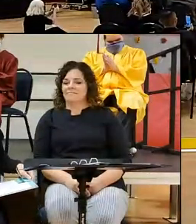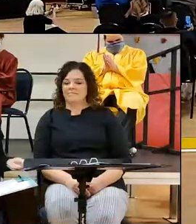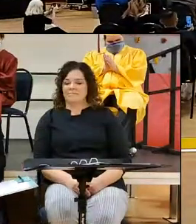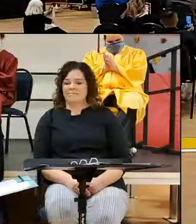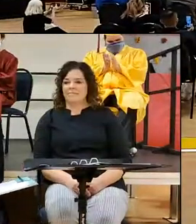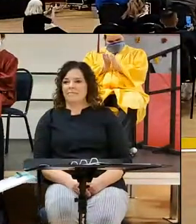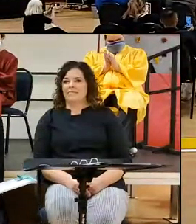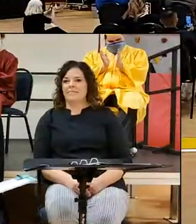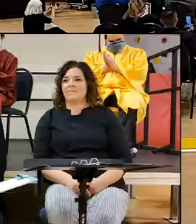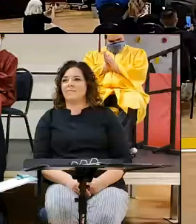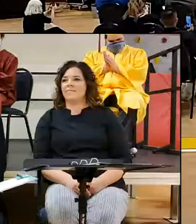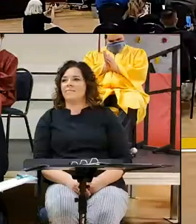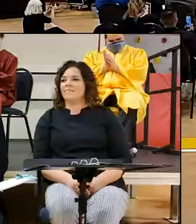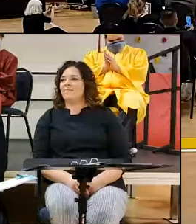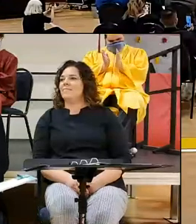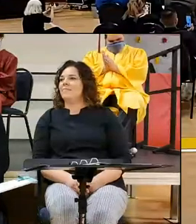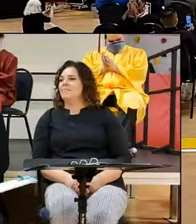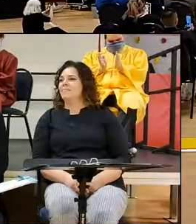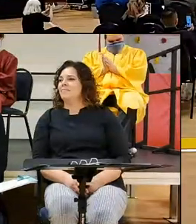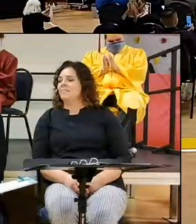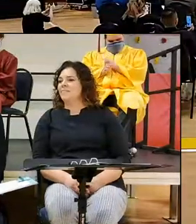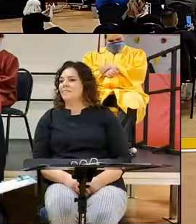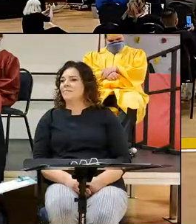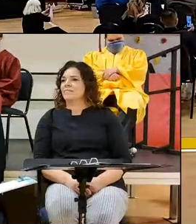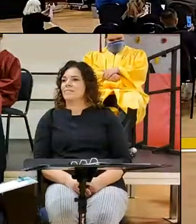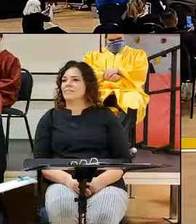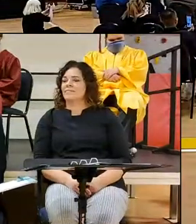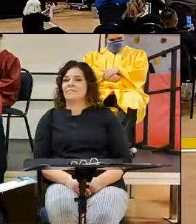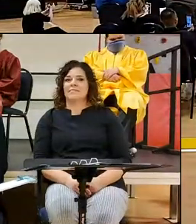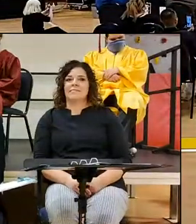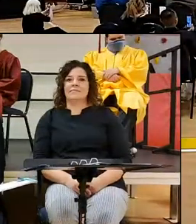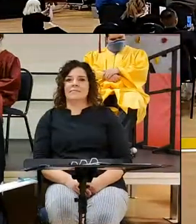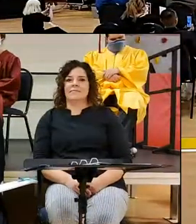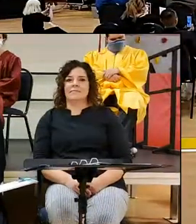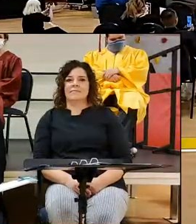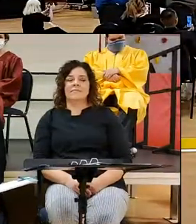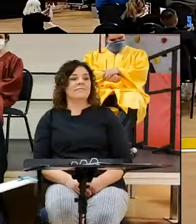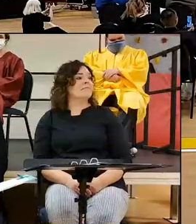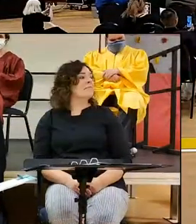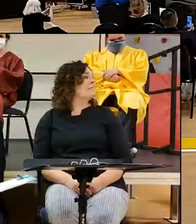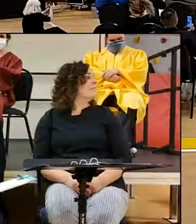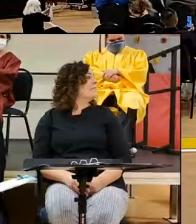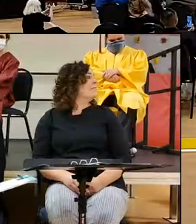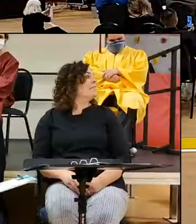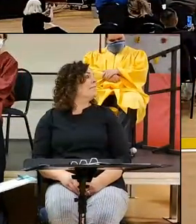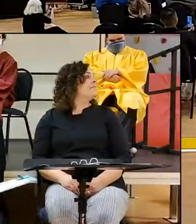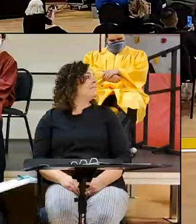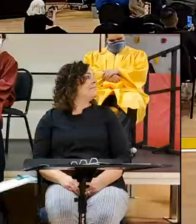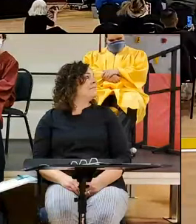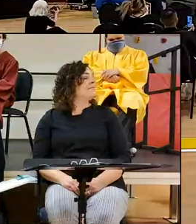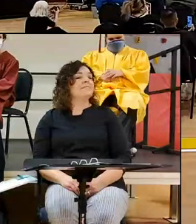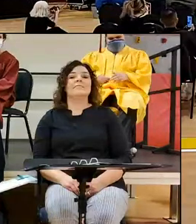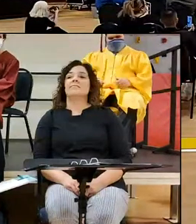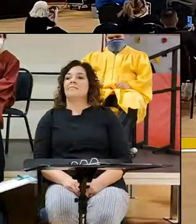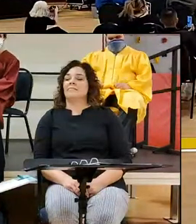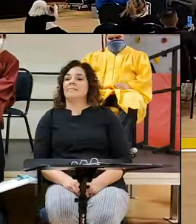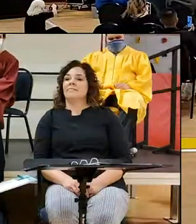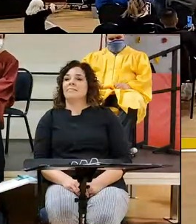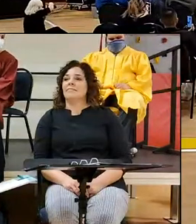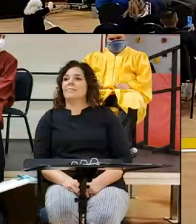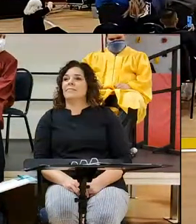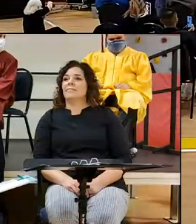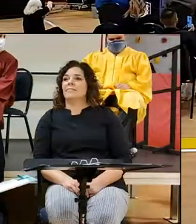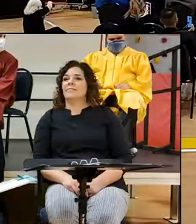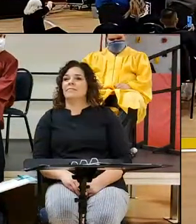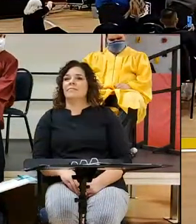Here's Jack's dad. He's back in his seat. And for protocols for COVID,